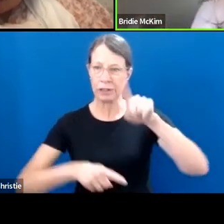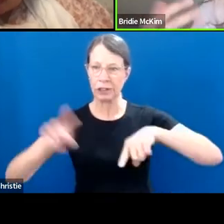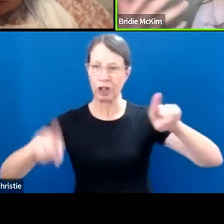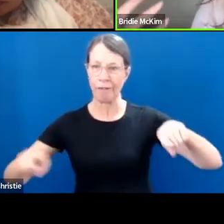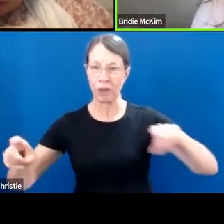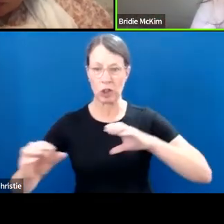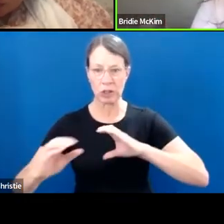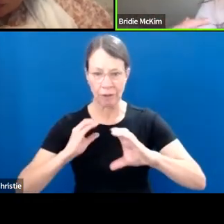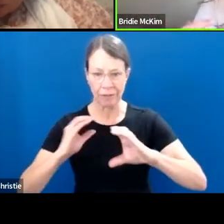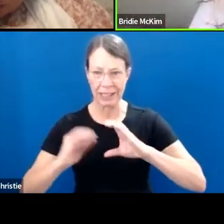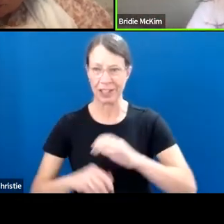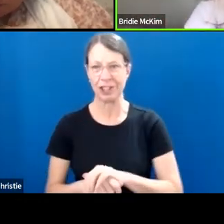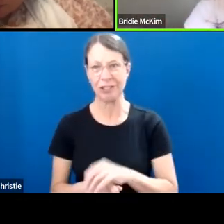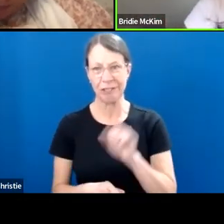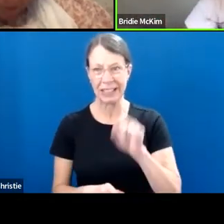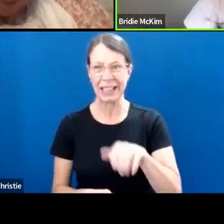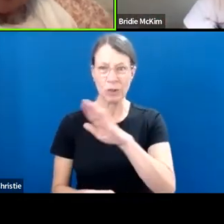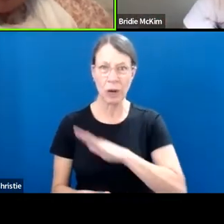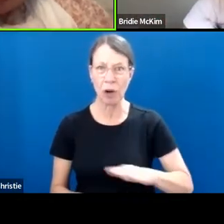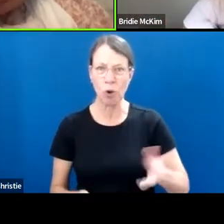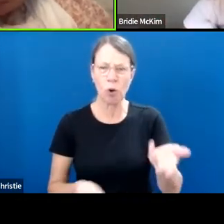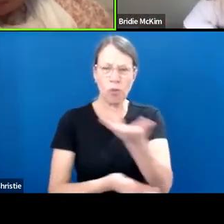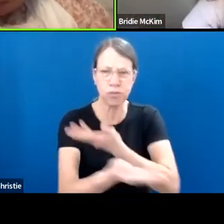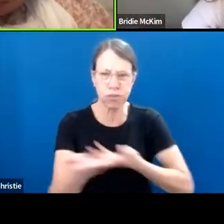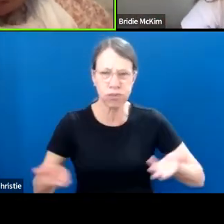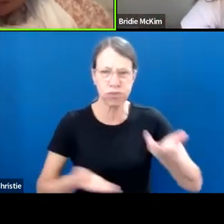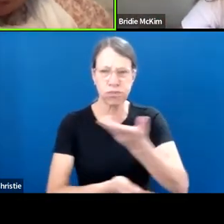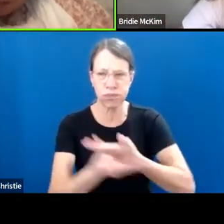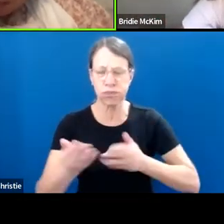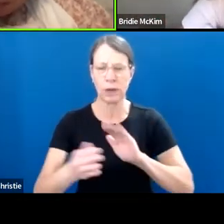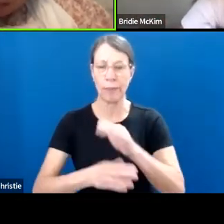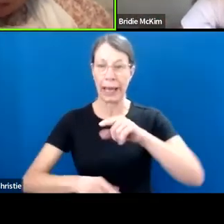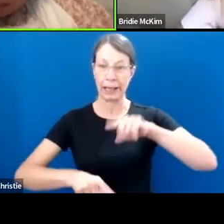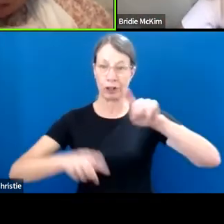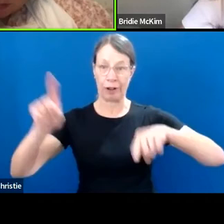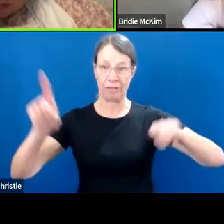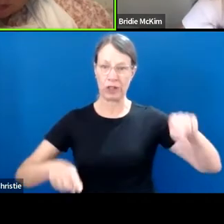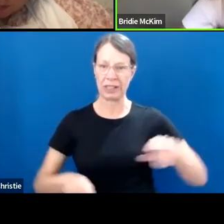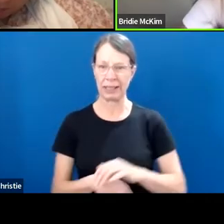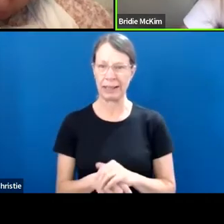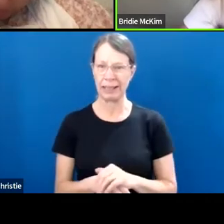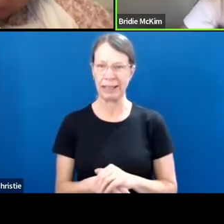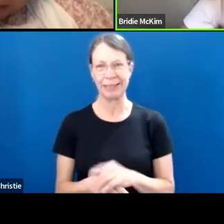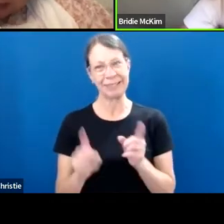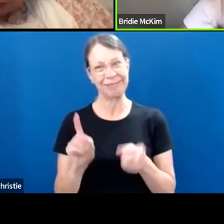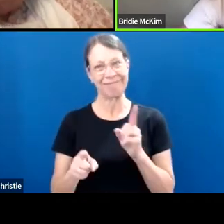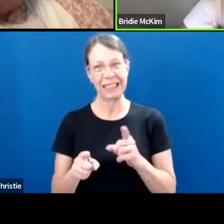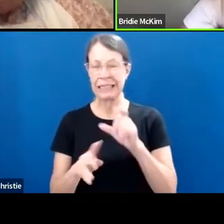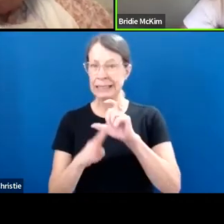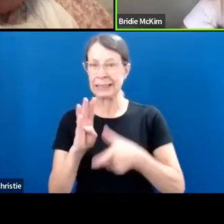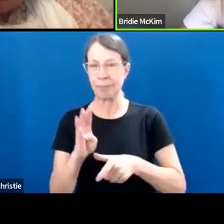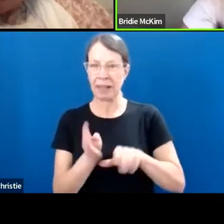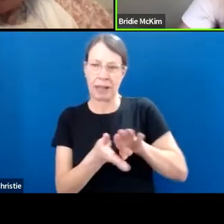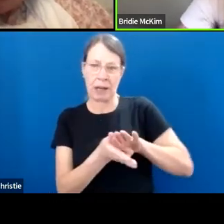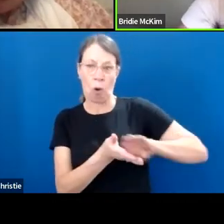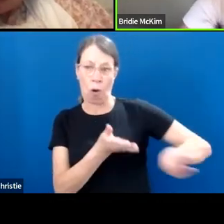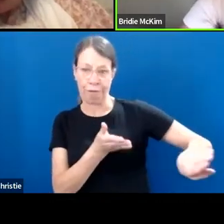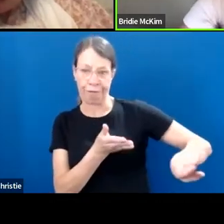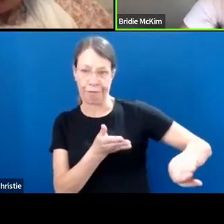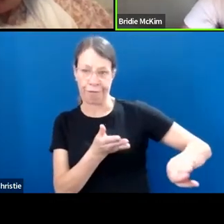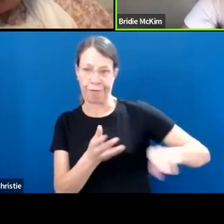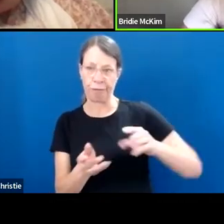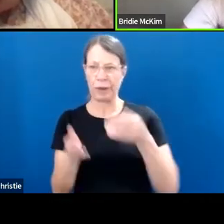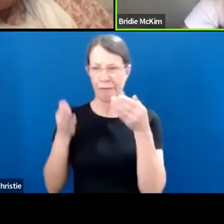big conversation we're all having at the moment, disability is often left off that list. Yeah. So what do you